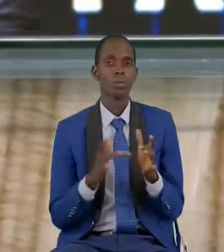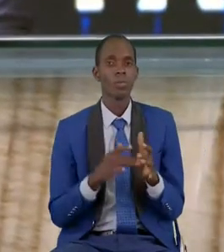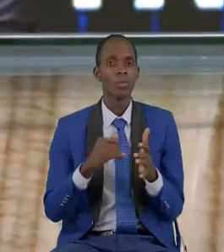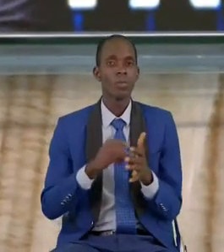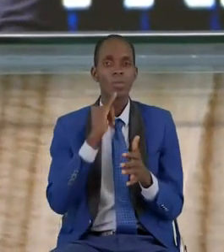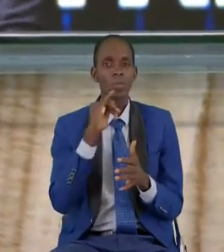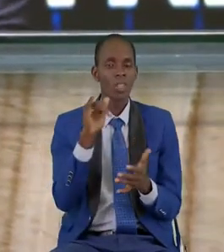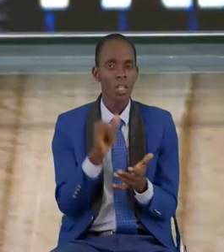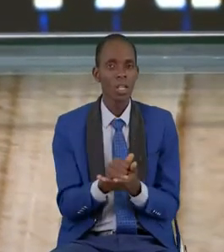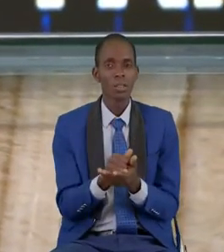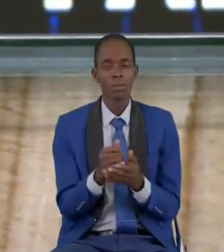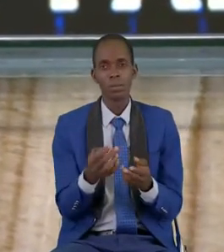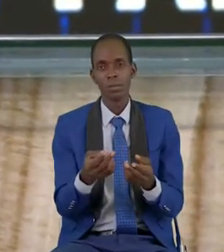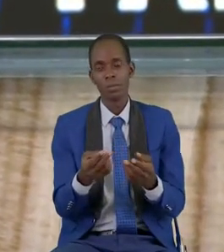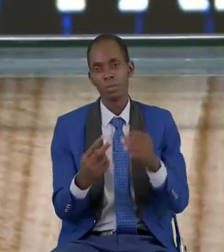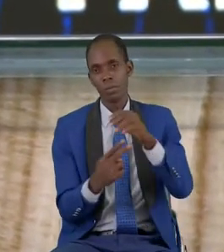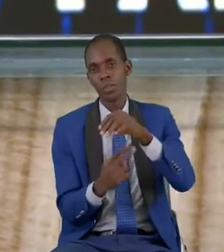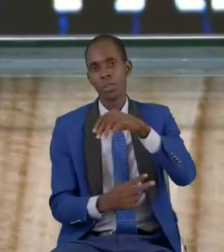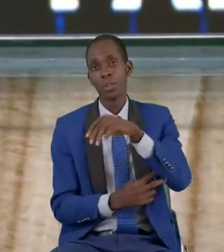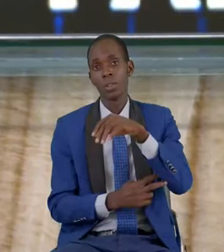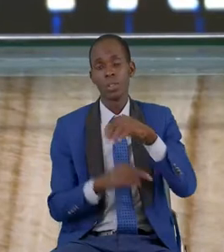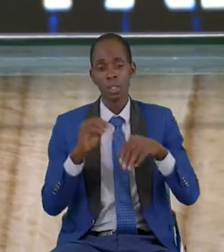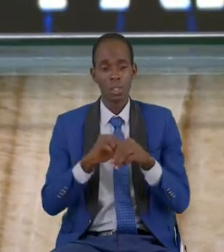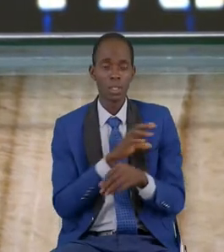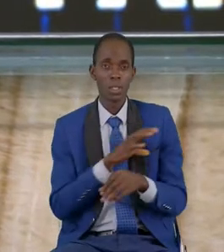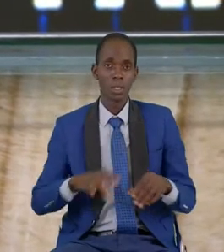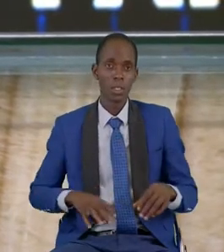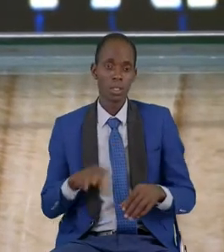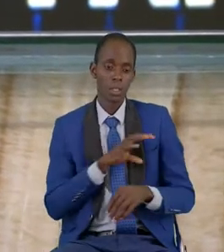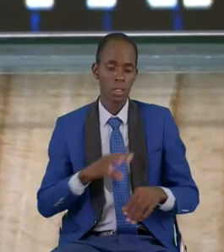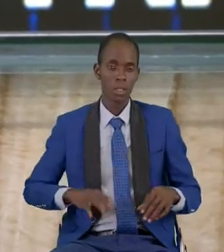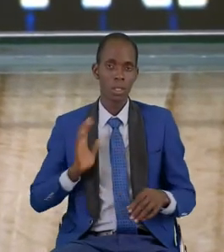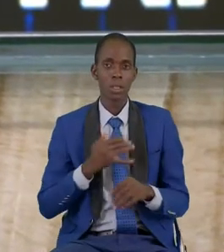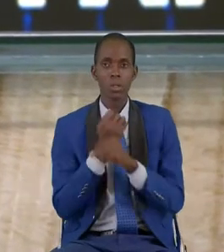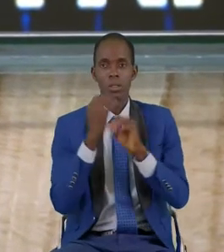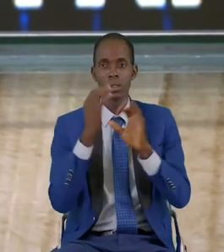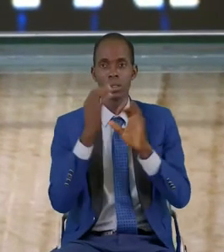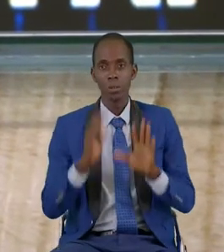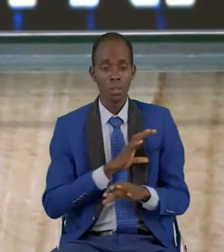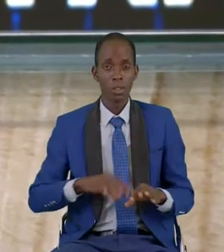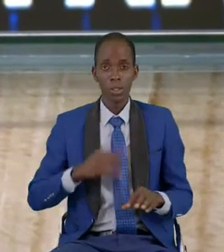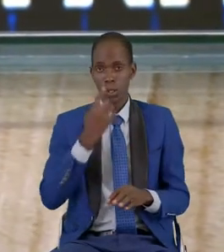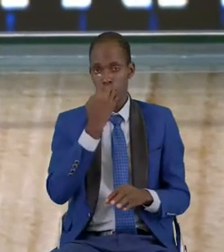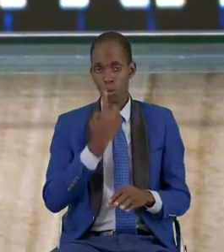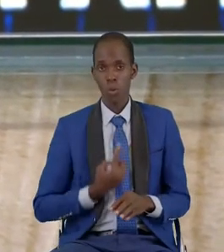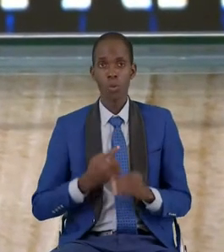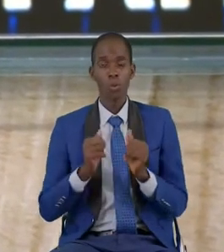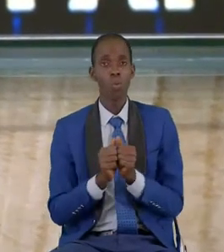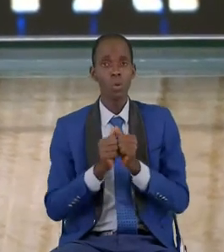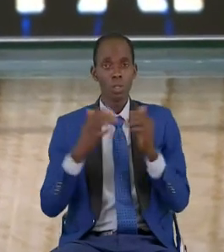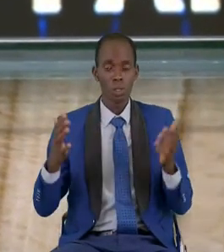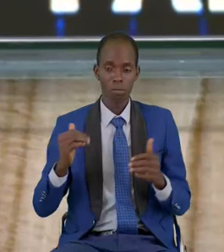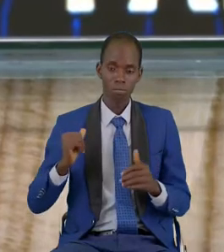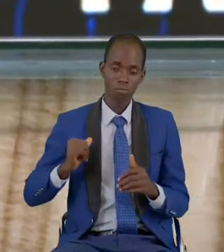in Christ? Christ as Savior, Christ alone without circumcision, Christ